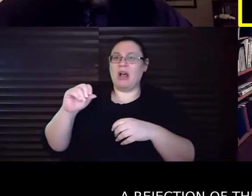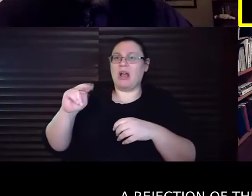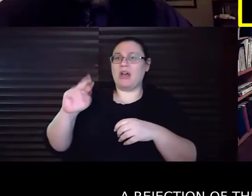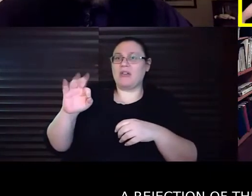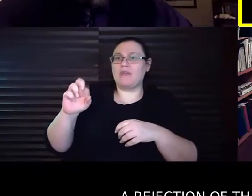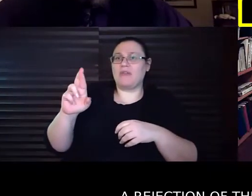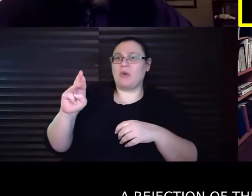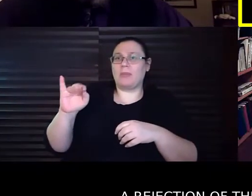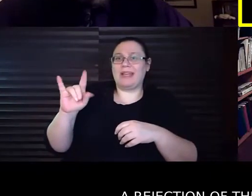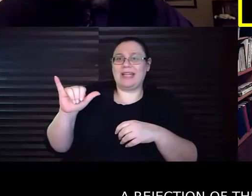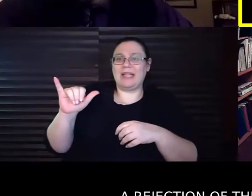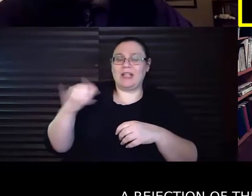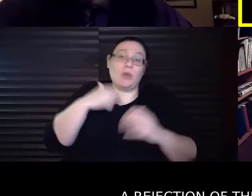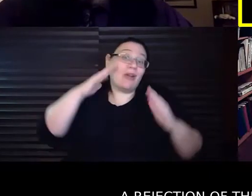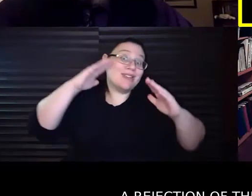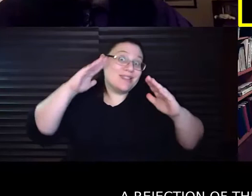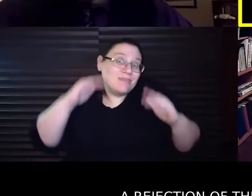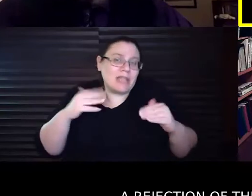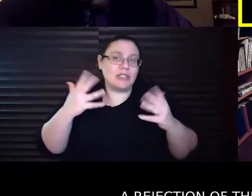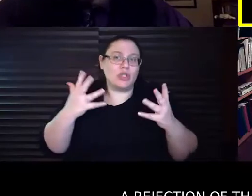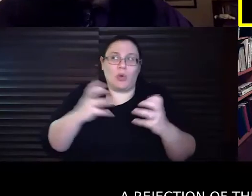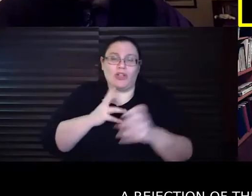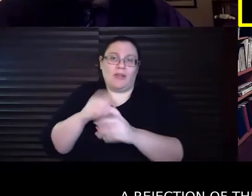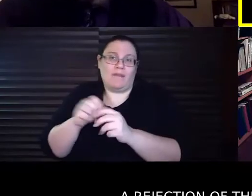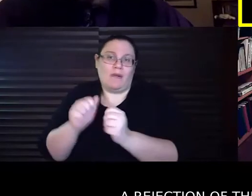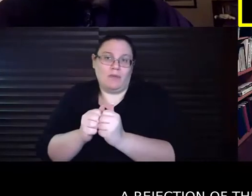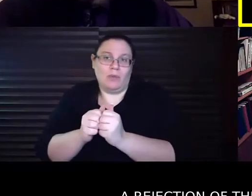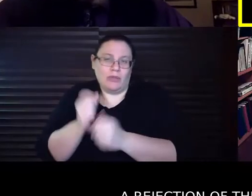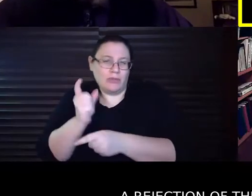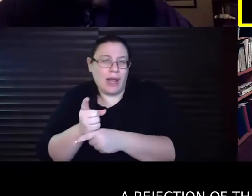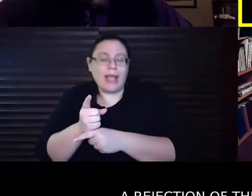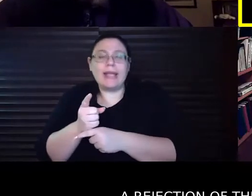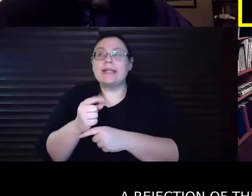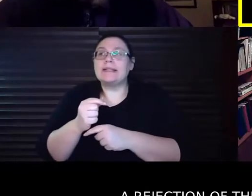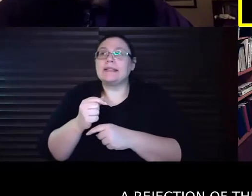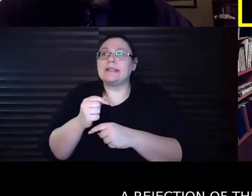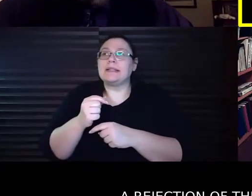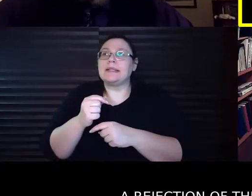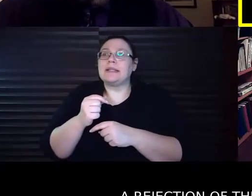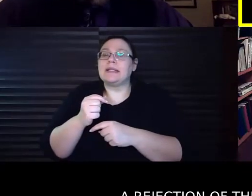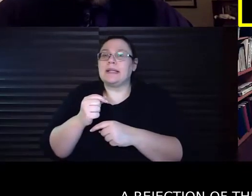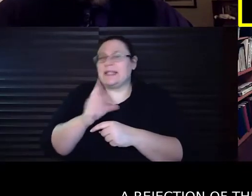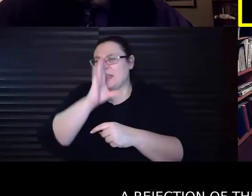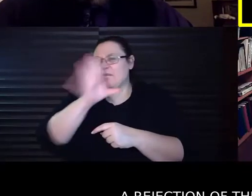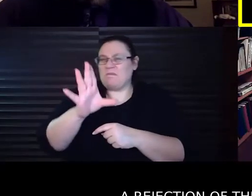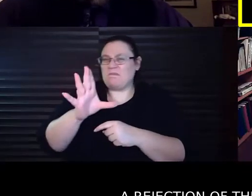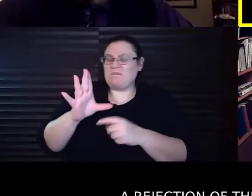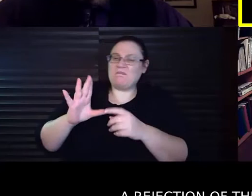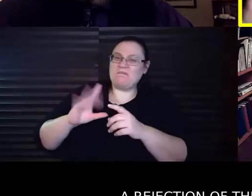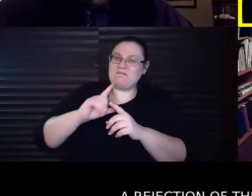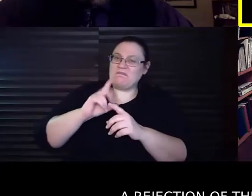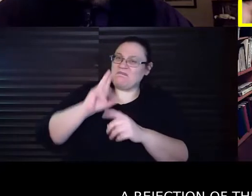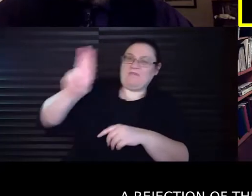of expected to want to be a part of, right? It's a pointed, blatant response to